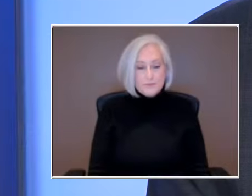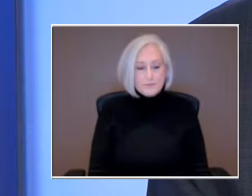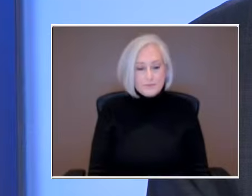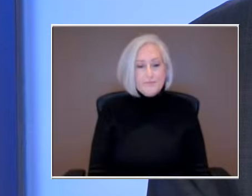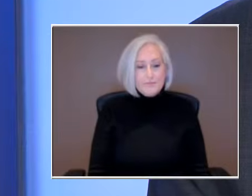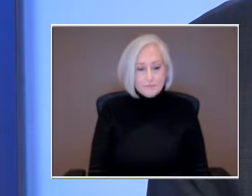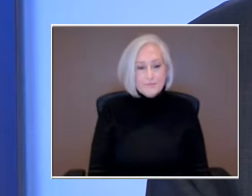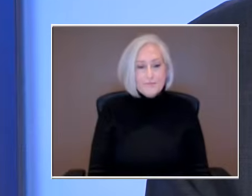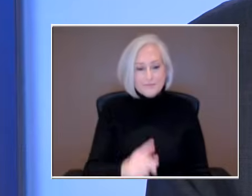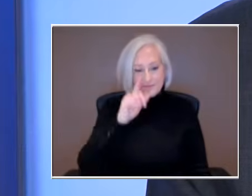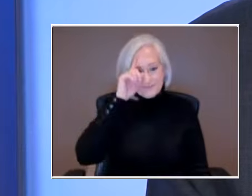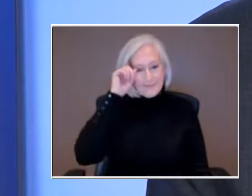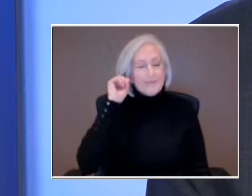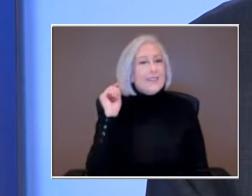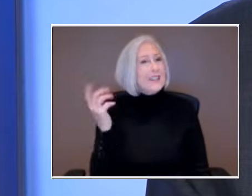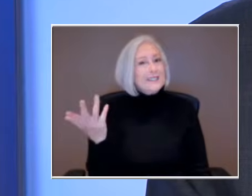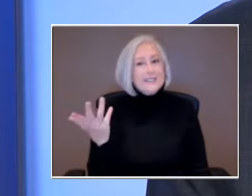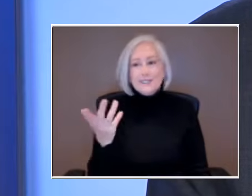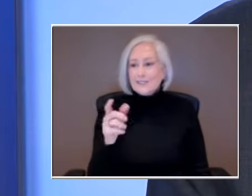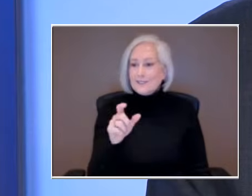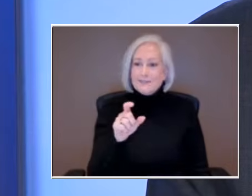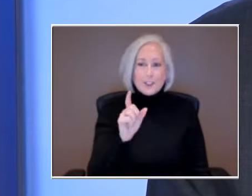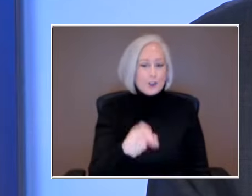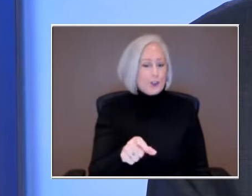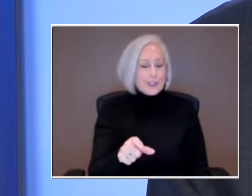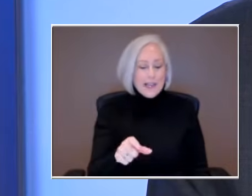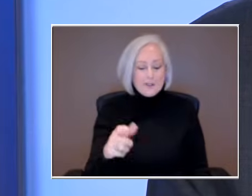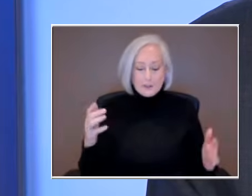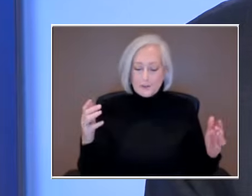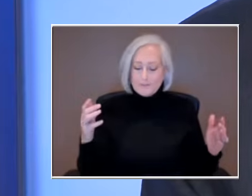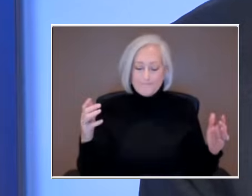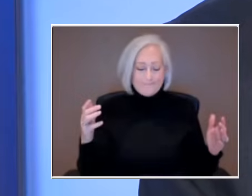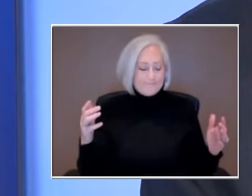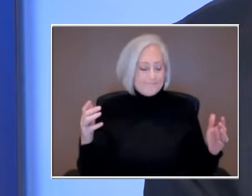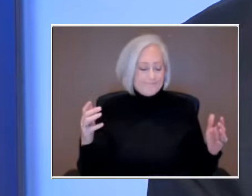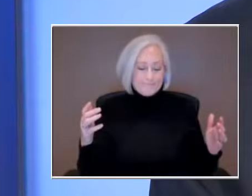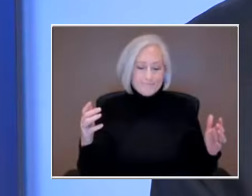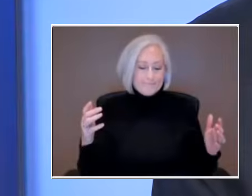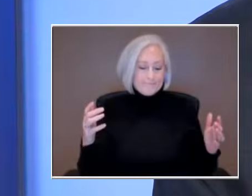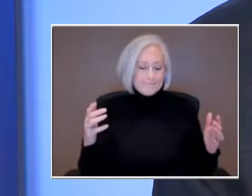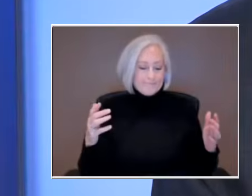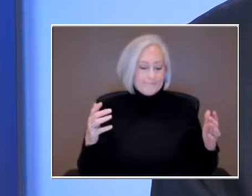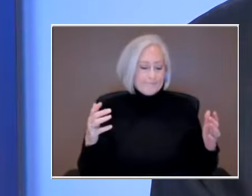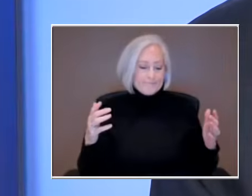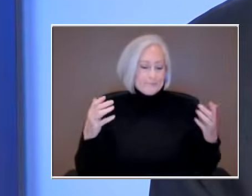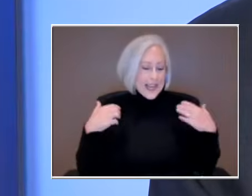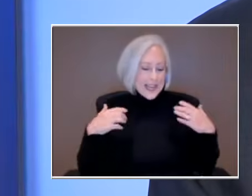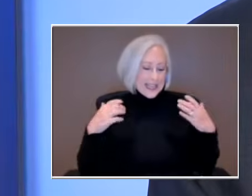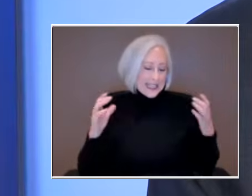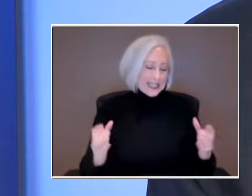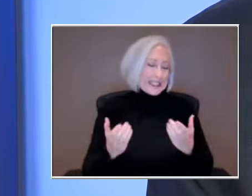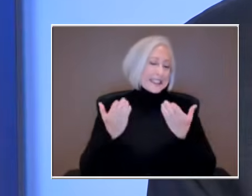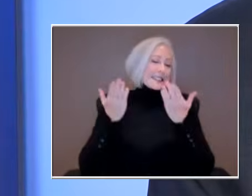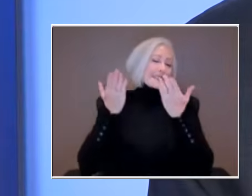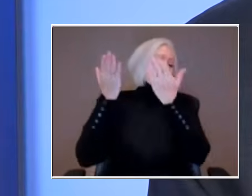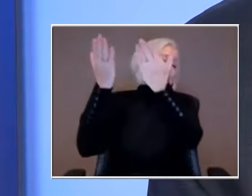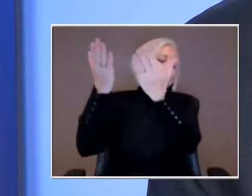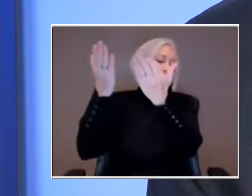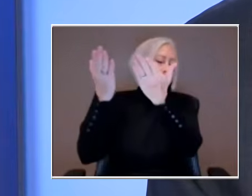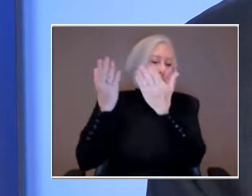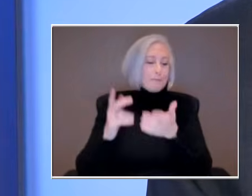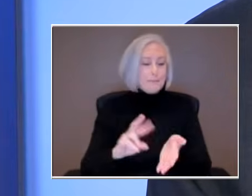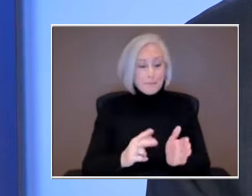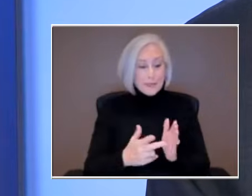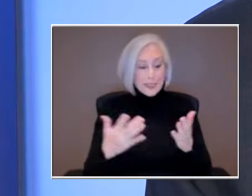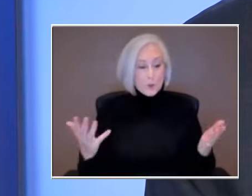You kind of have to hand it over, I think, at a certain point. And what I mean by that is faith is kind of just